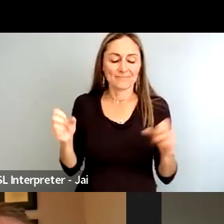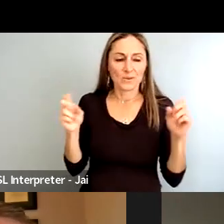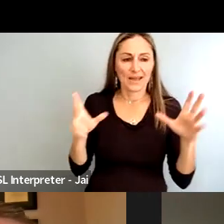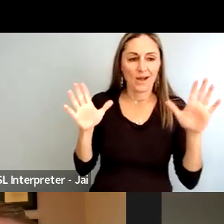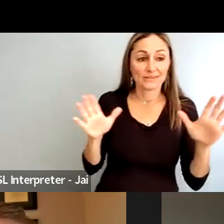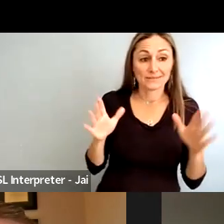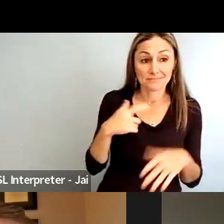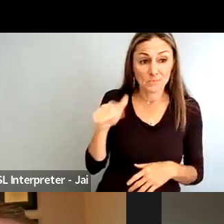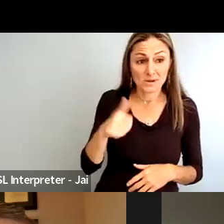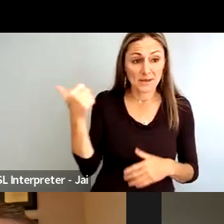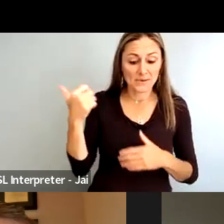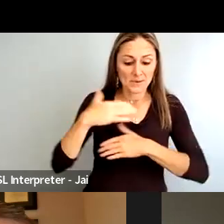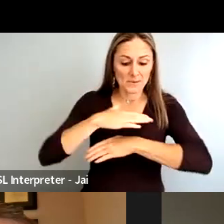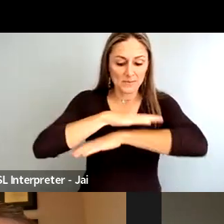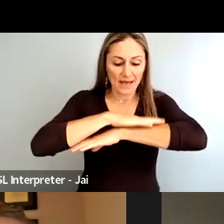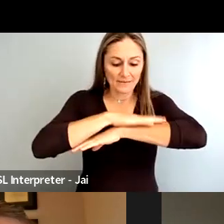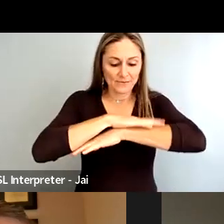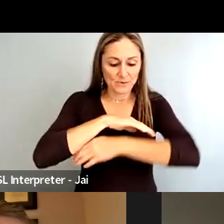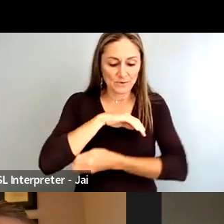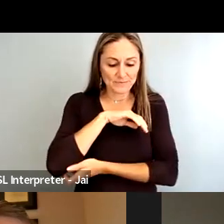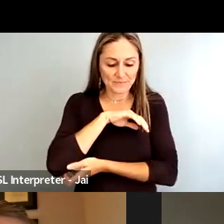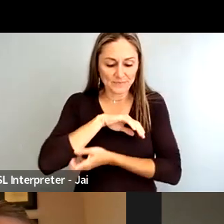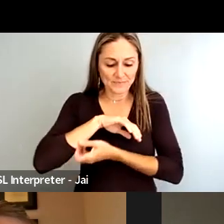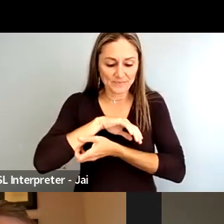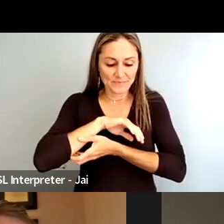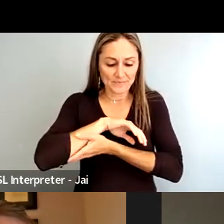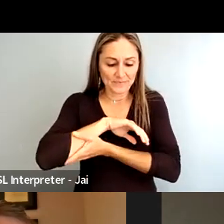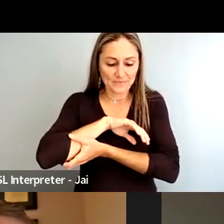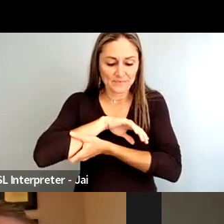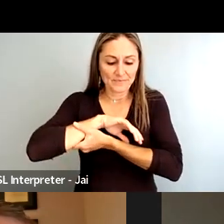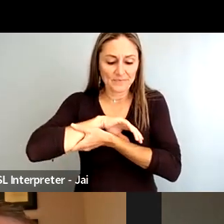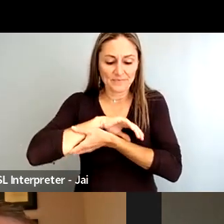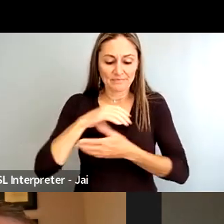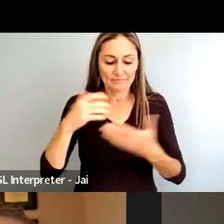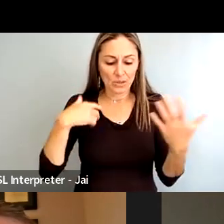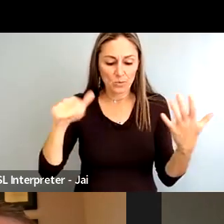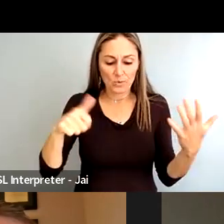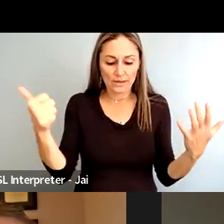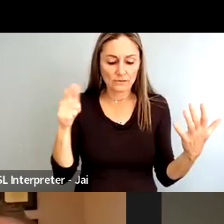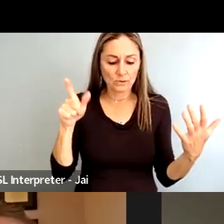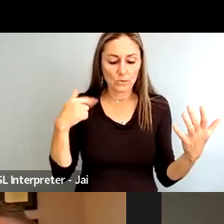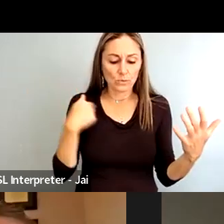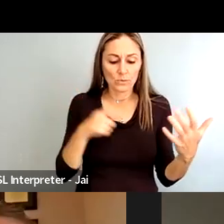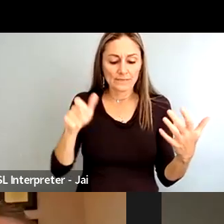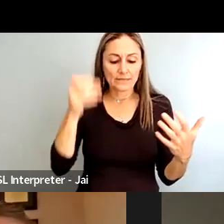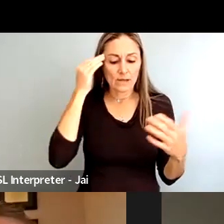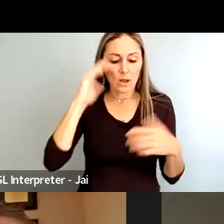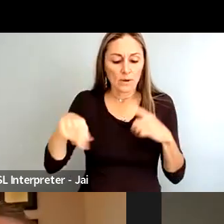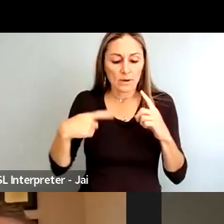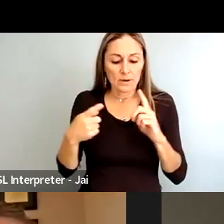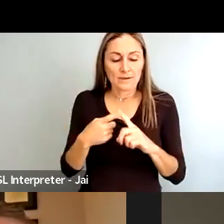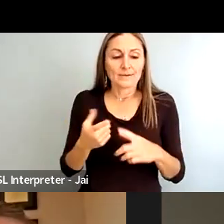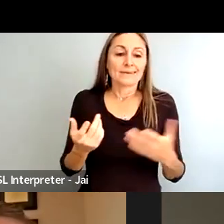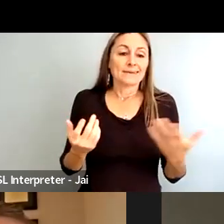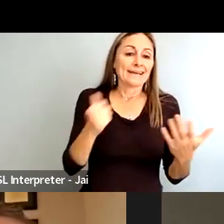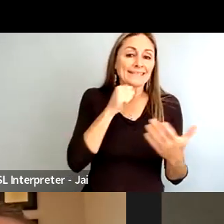What other platforms are the new thing that we need to know about? It's not new, but if you want to get youth